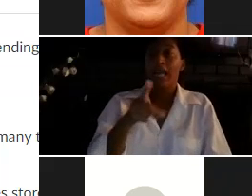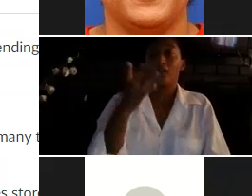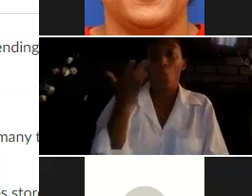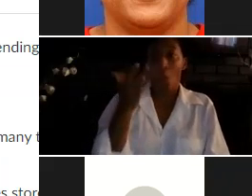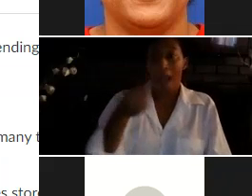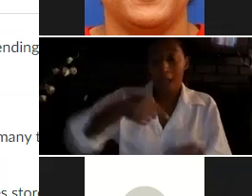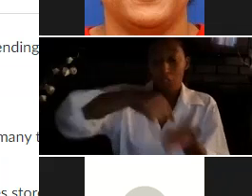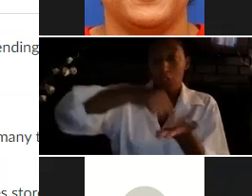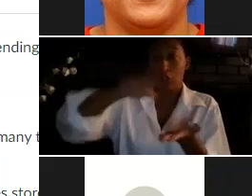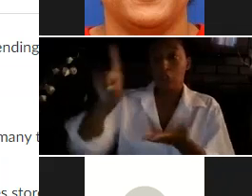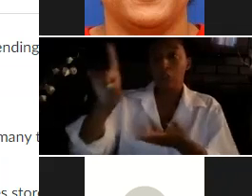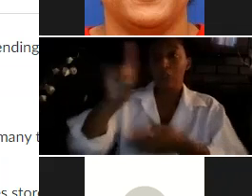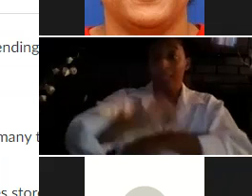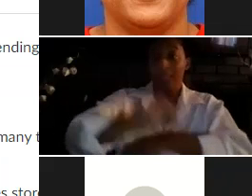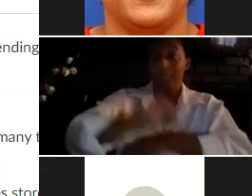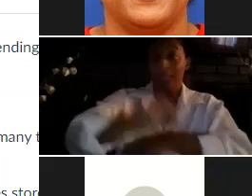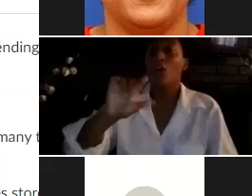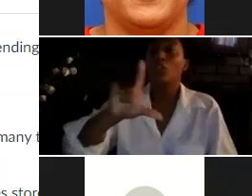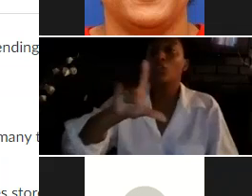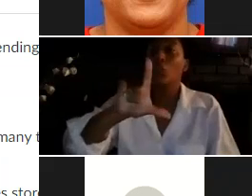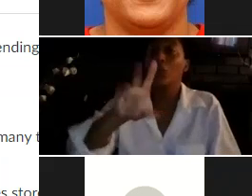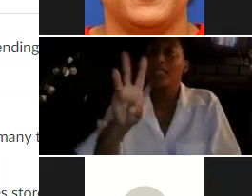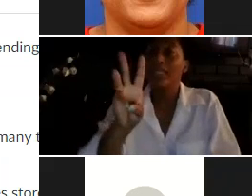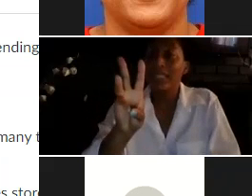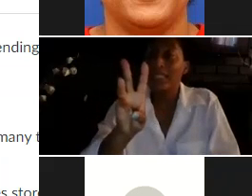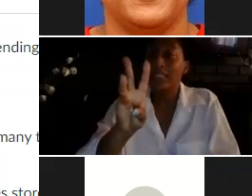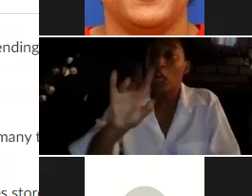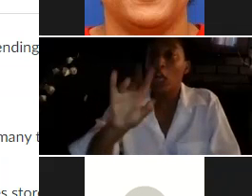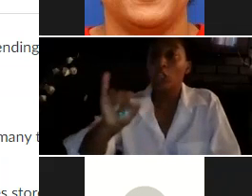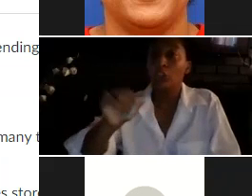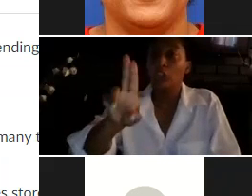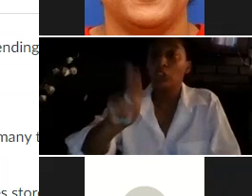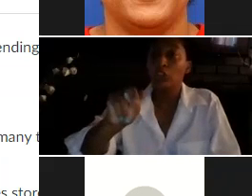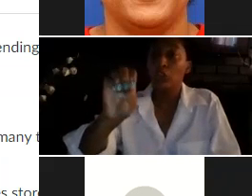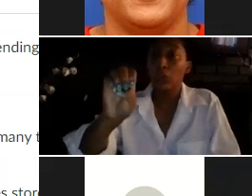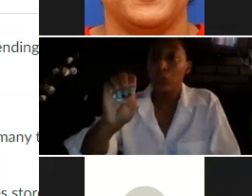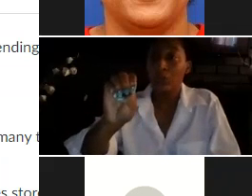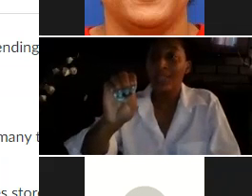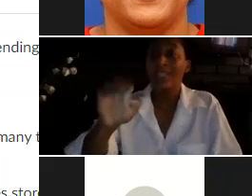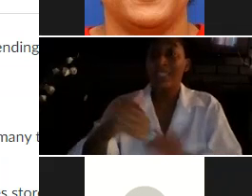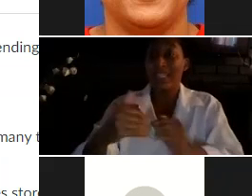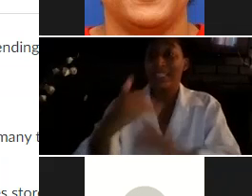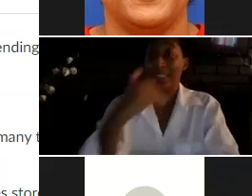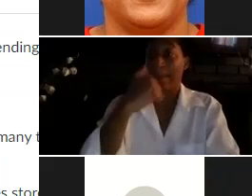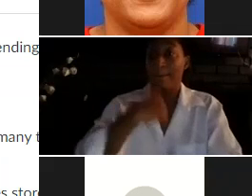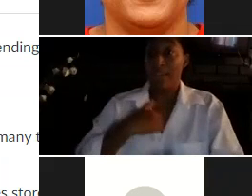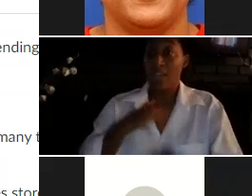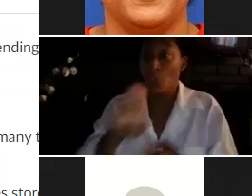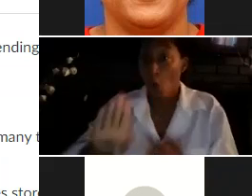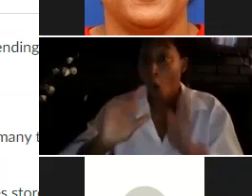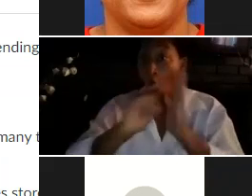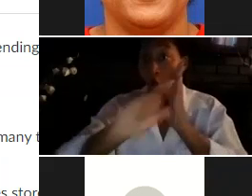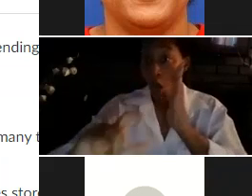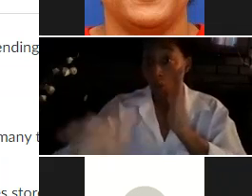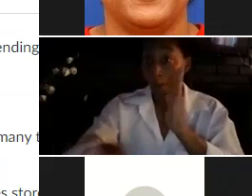the 26th of June. And so after that, then we can get more into the writing, right? Right now, the